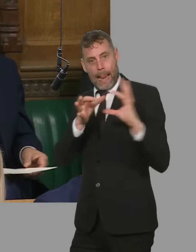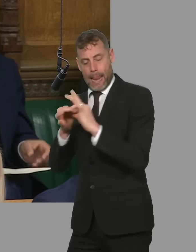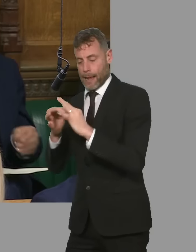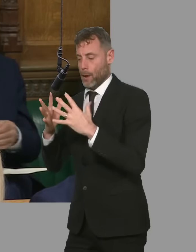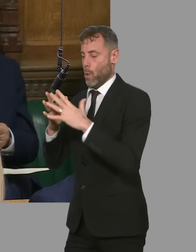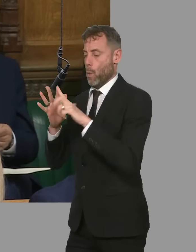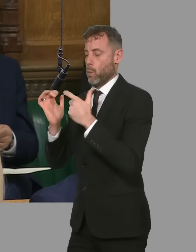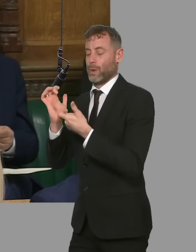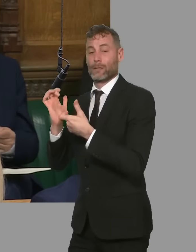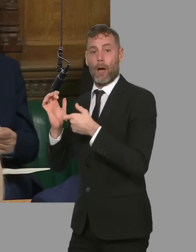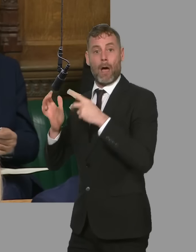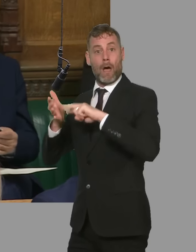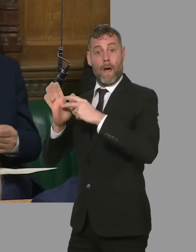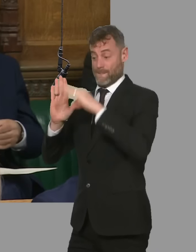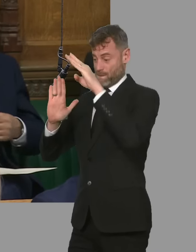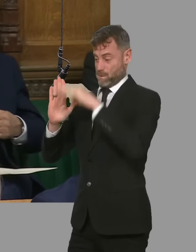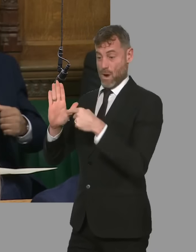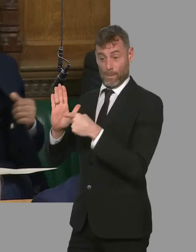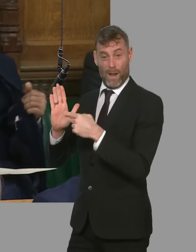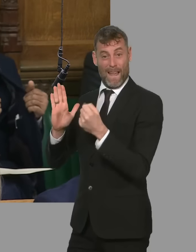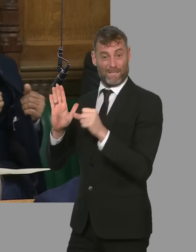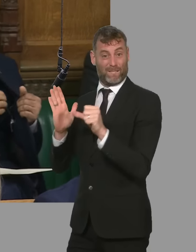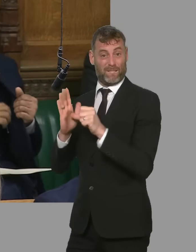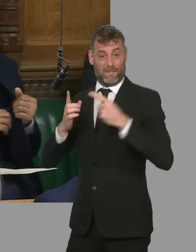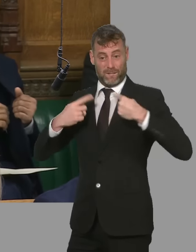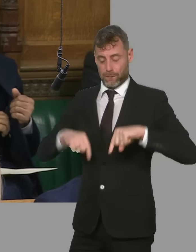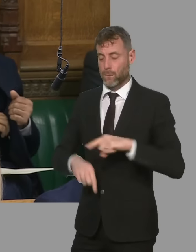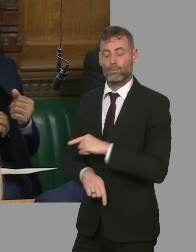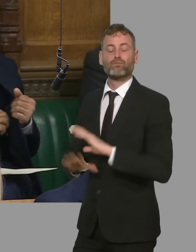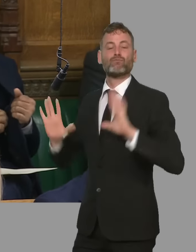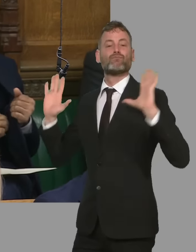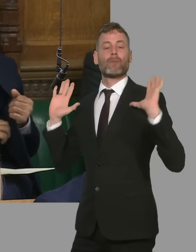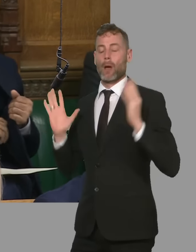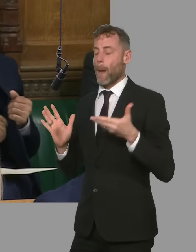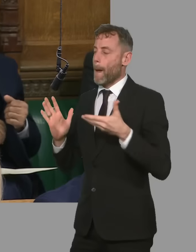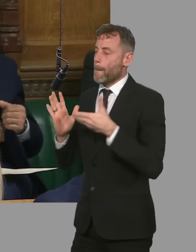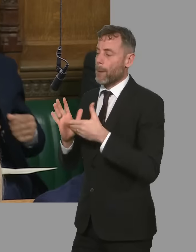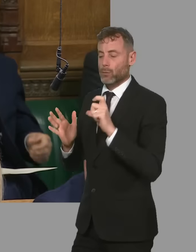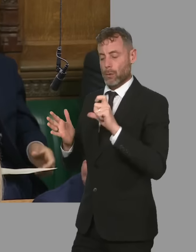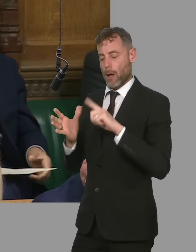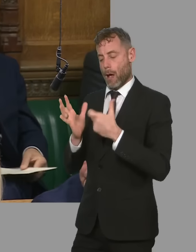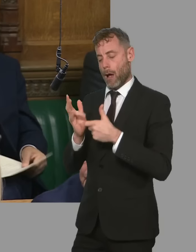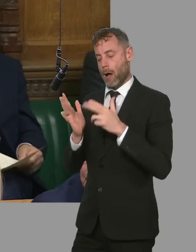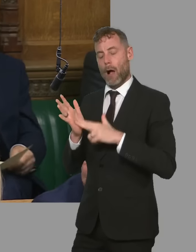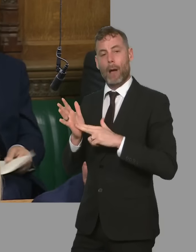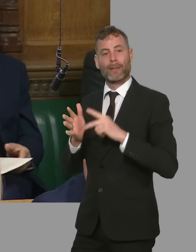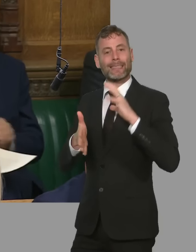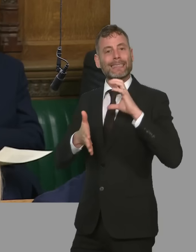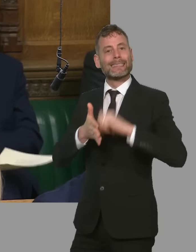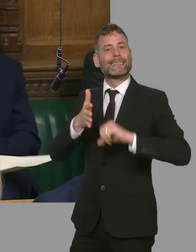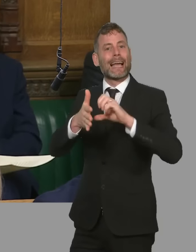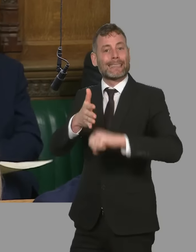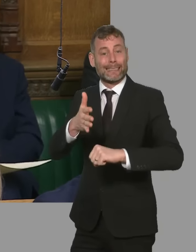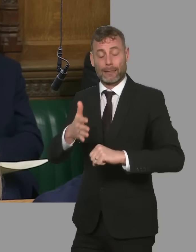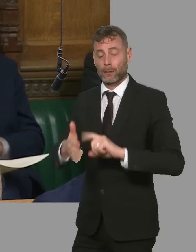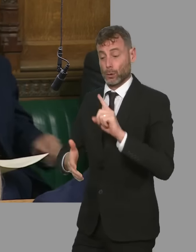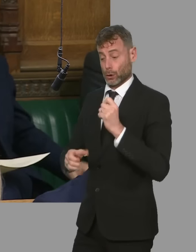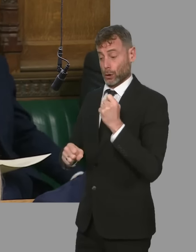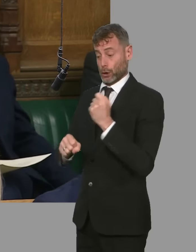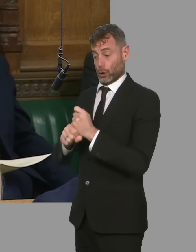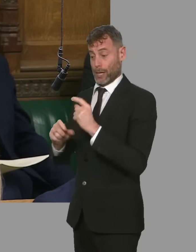sea transport across from GB to Northern Ireland, which will hit our economy even harder. Why is the